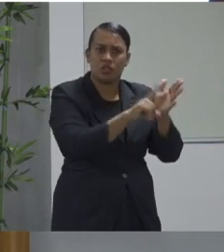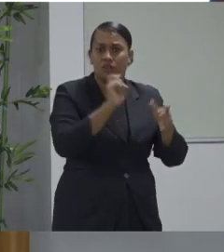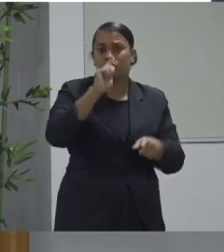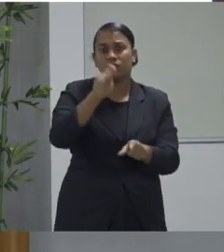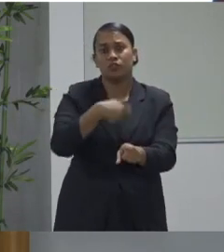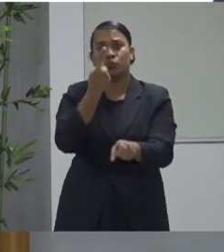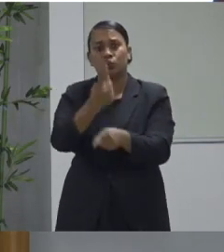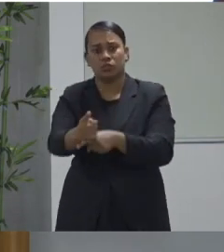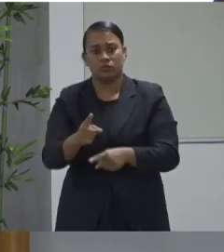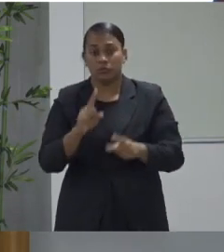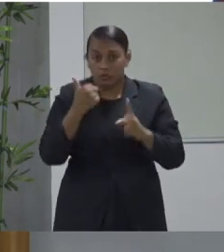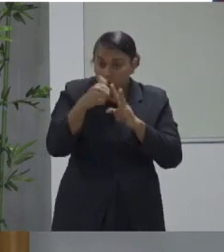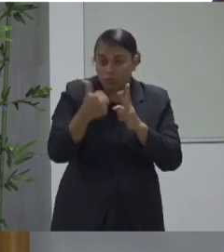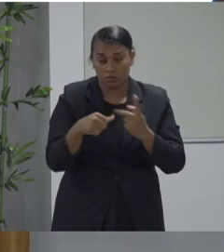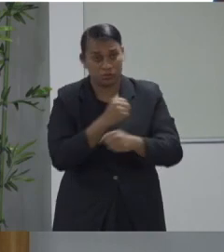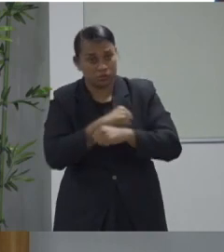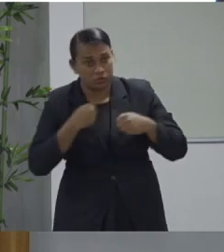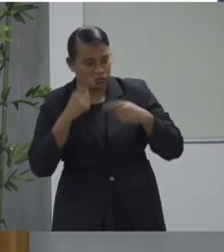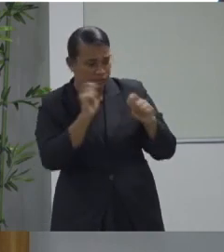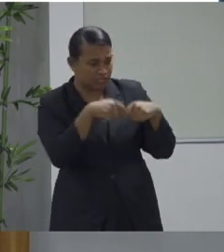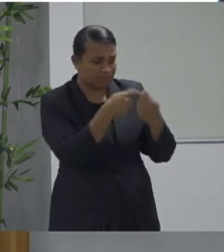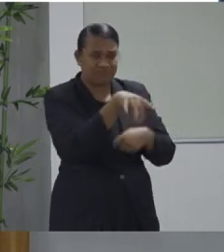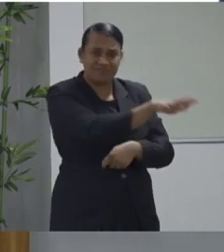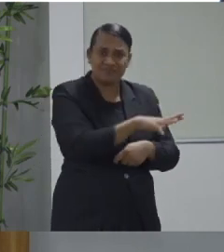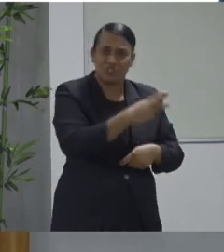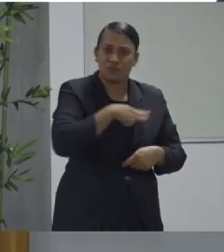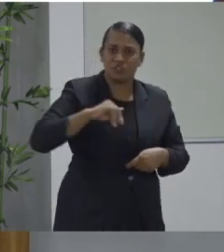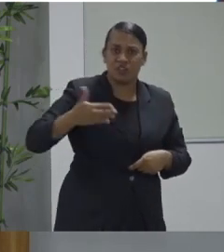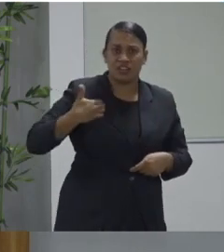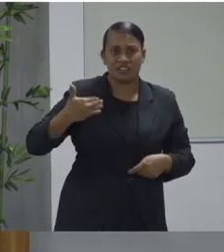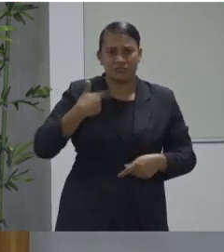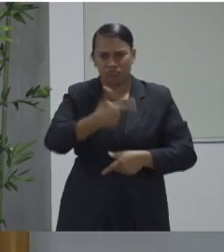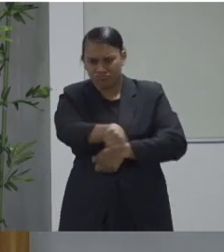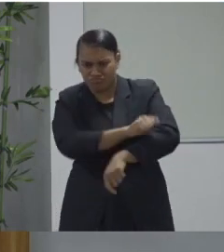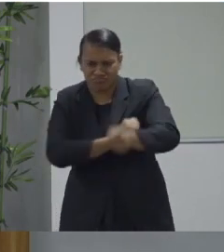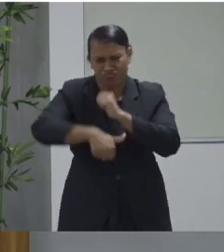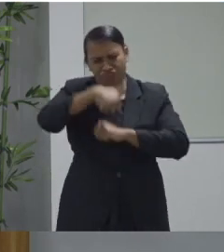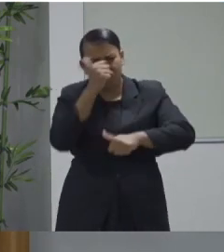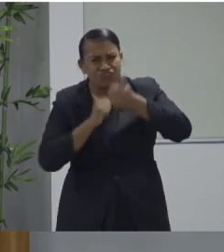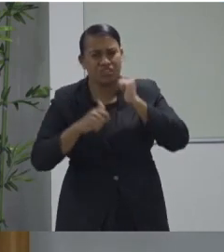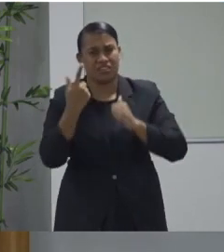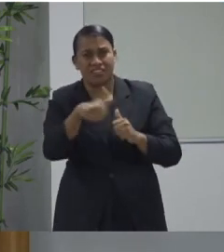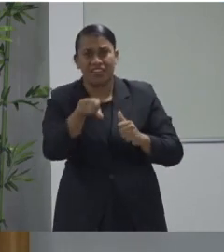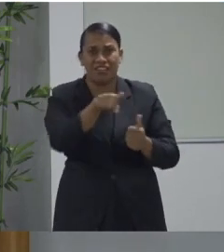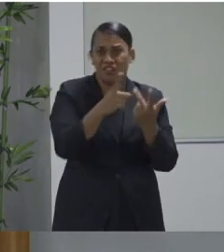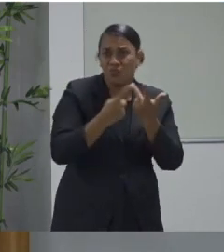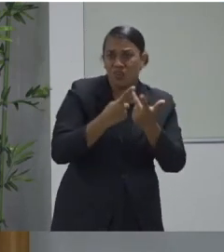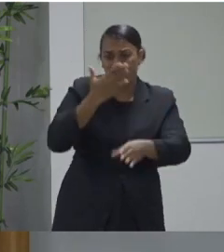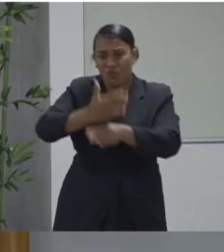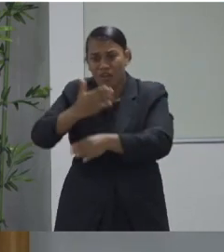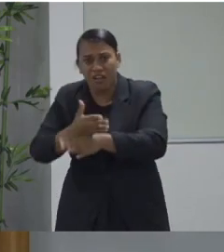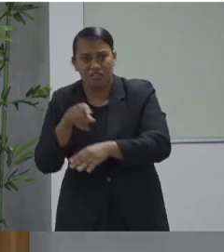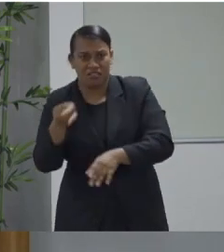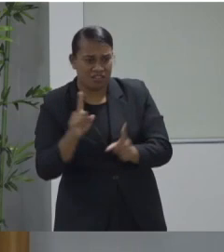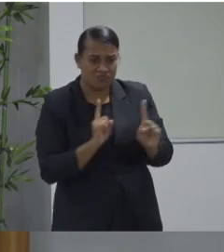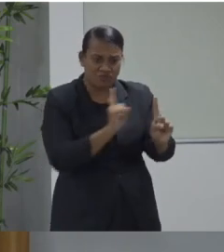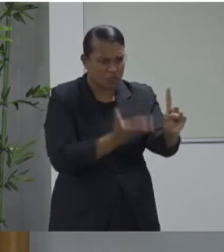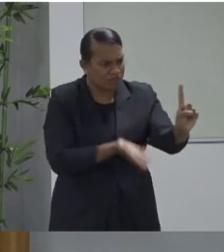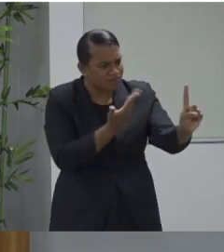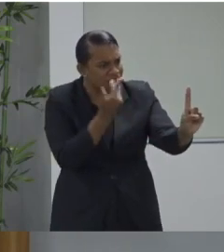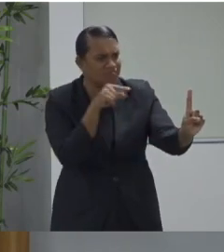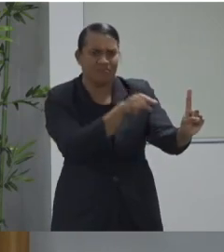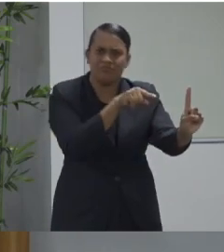our health teams are also working very hard in following up on the quarantine enforcement for those